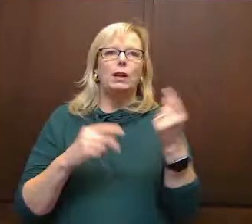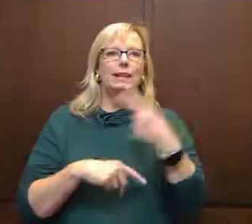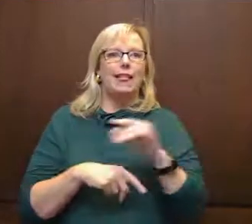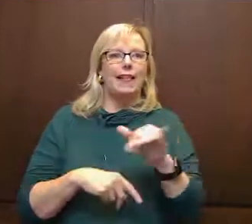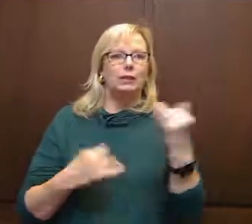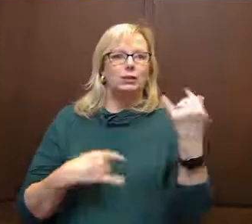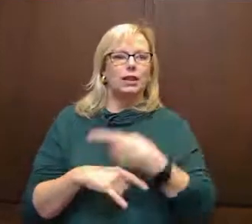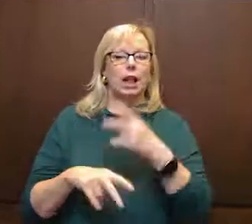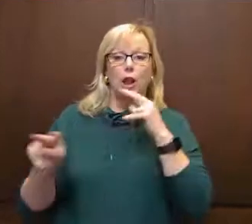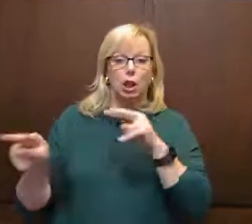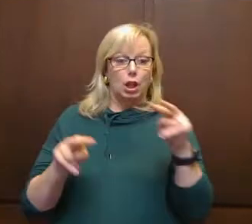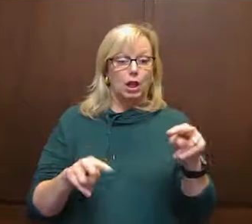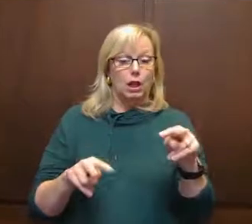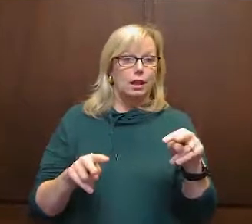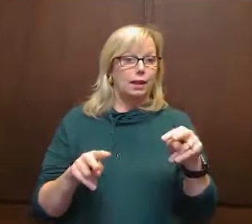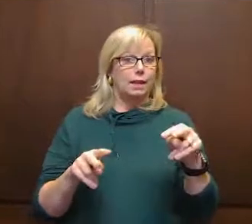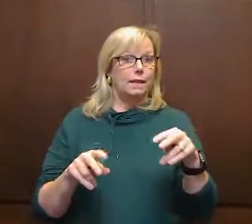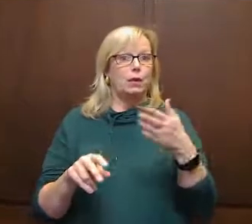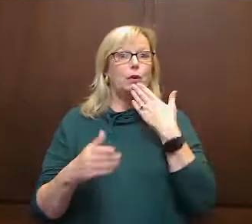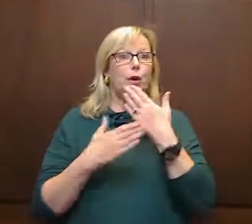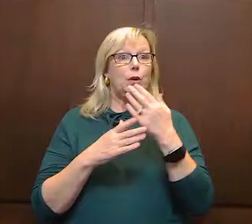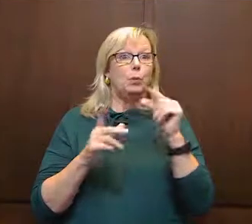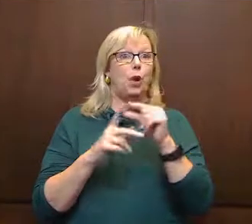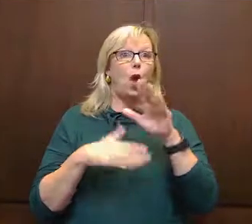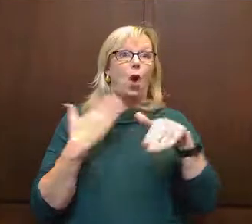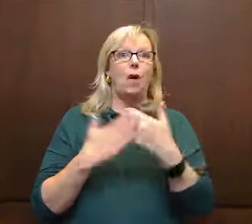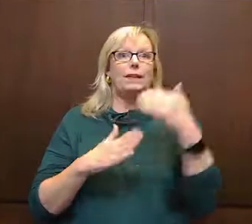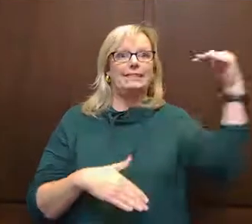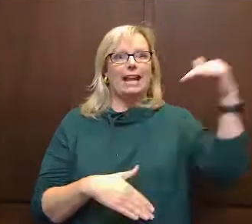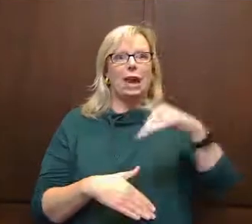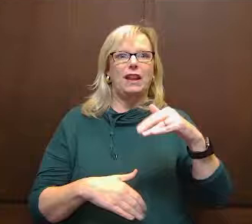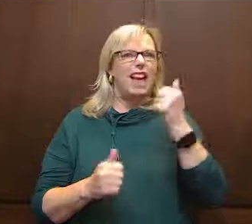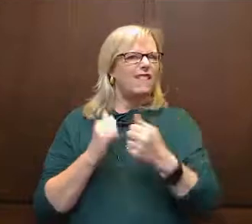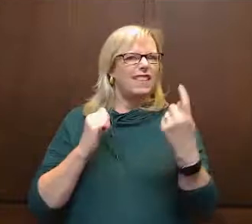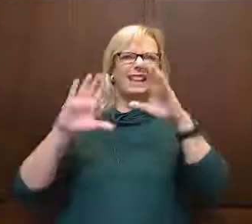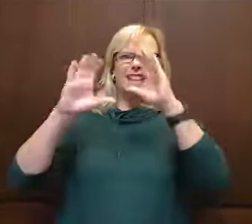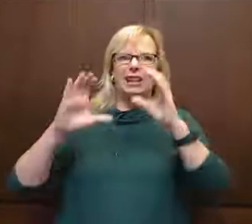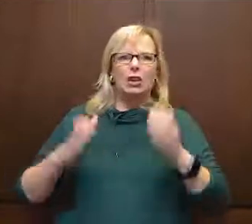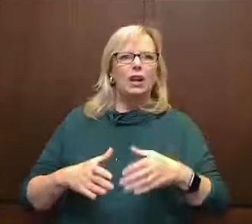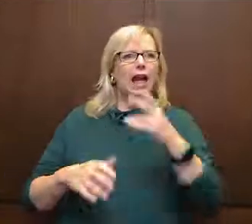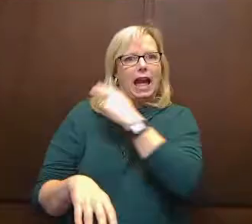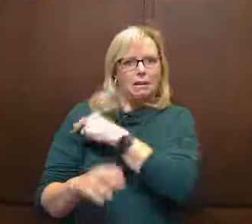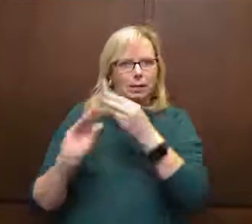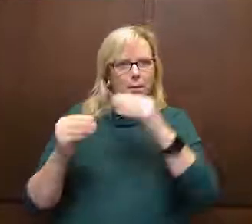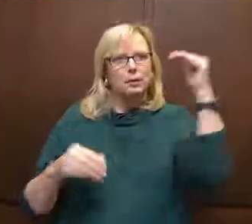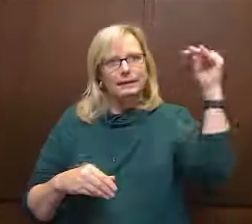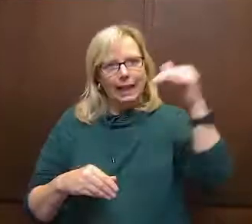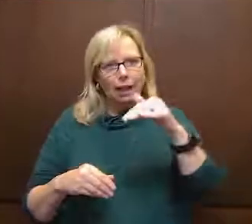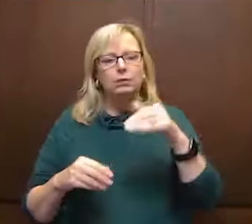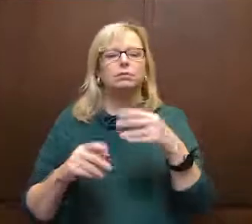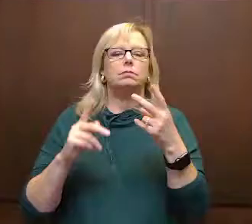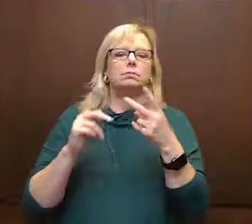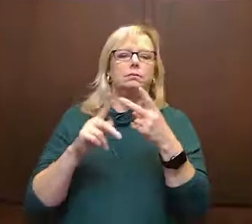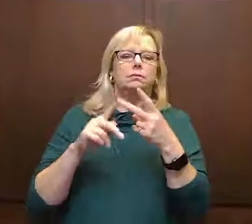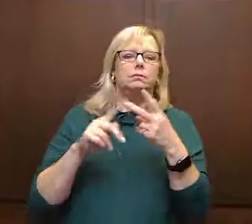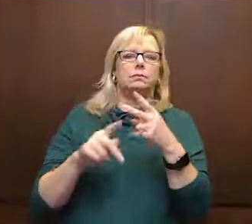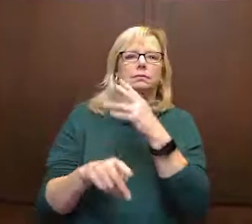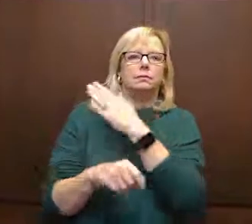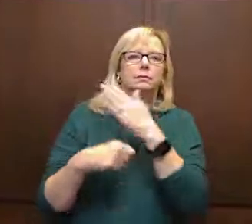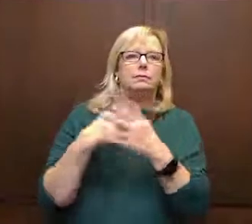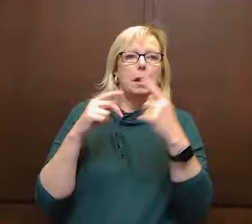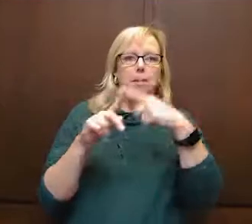look, the operative word today is down. All of our categories were down. The hospitalizations went down. Our